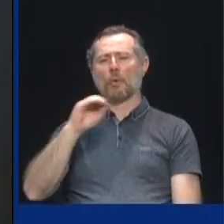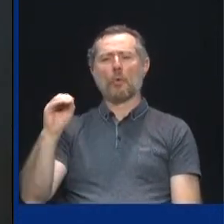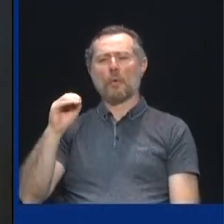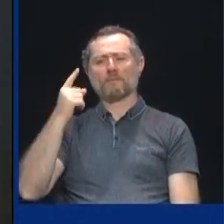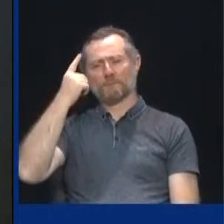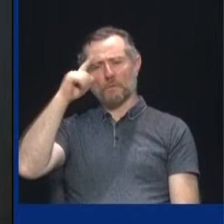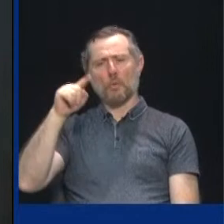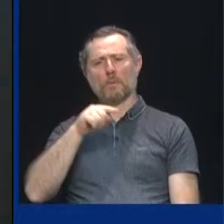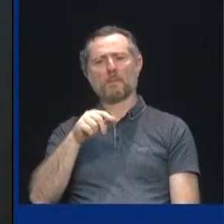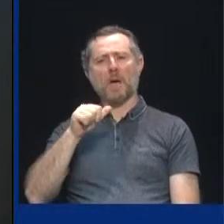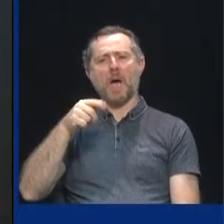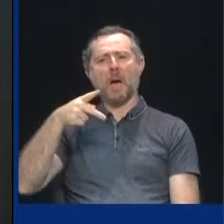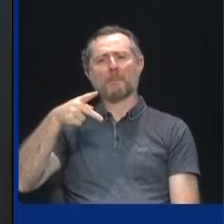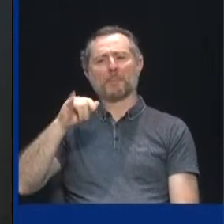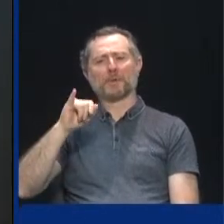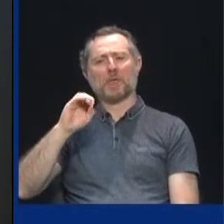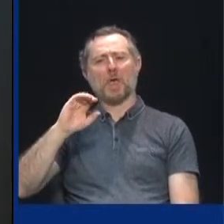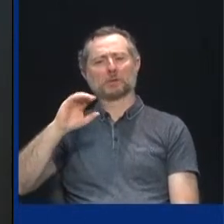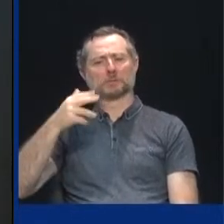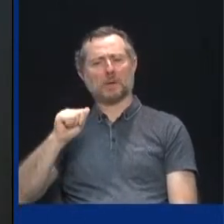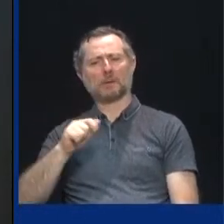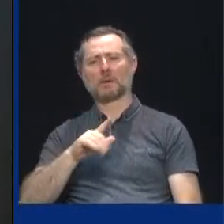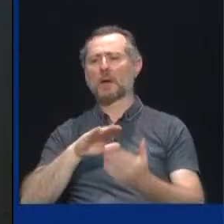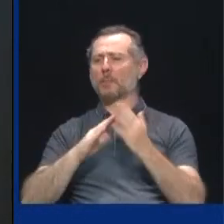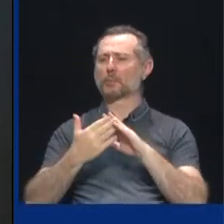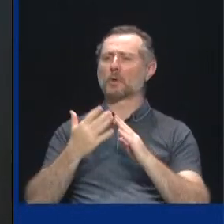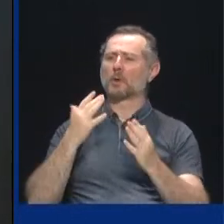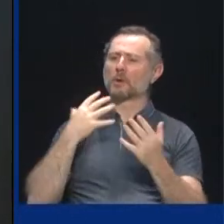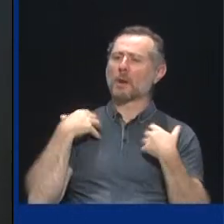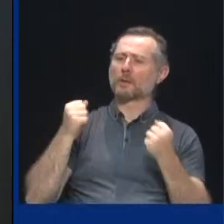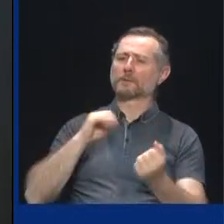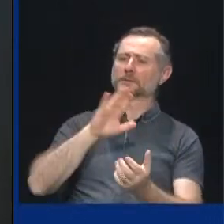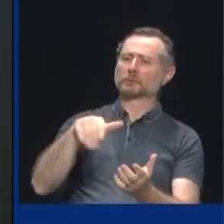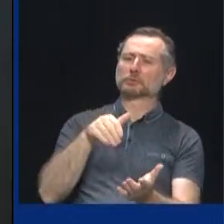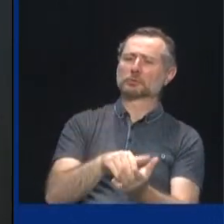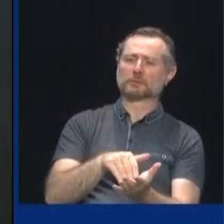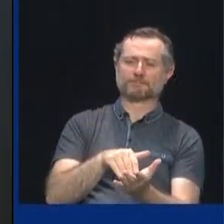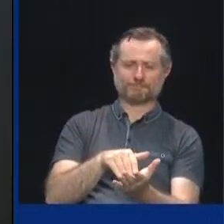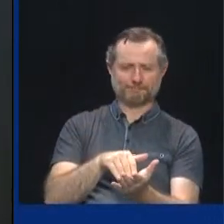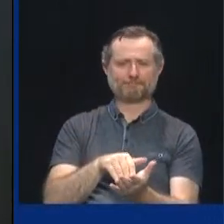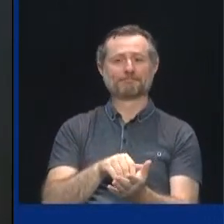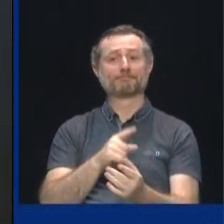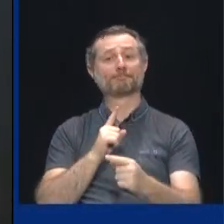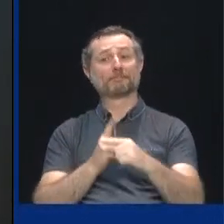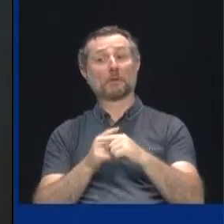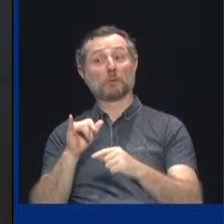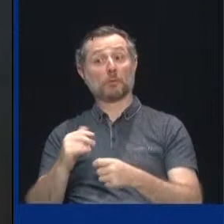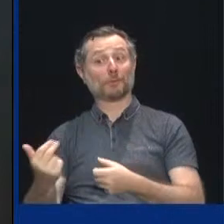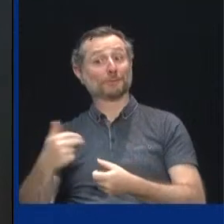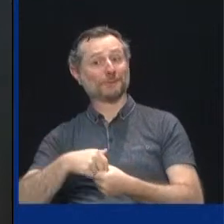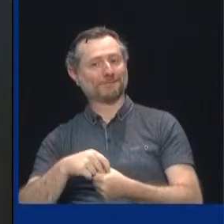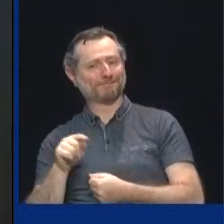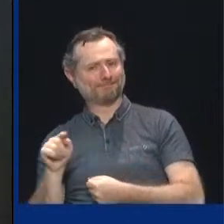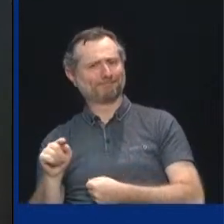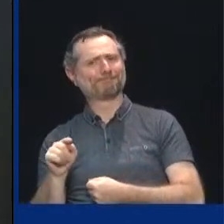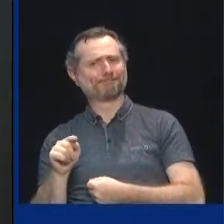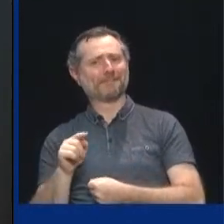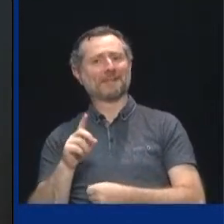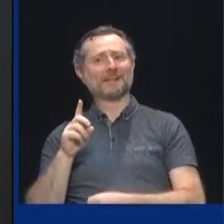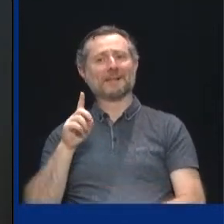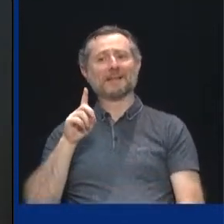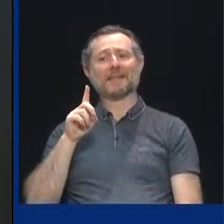Wang, president of Health First. Thank you very much. And we're joined by Dominique Sharpton, who's the